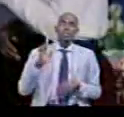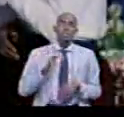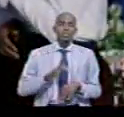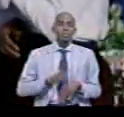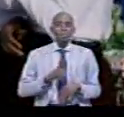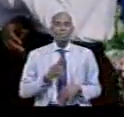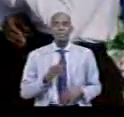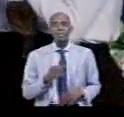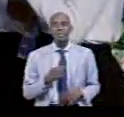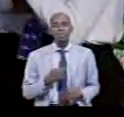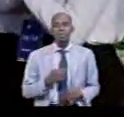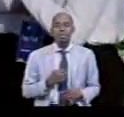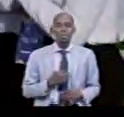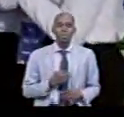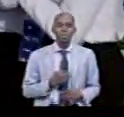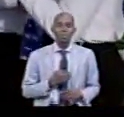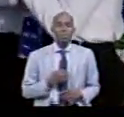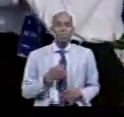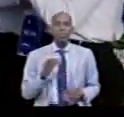touched me.